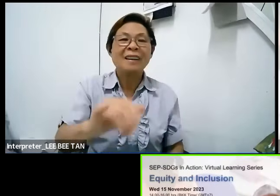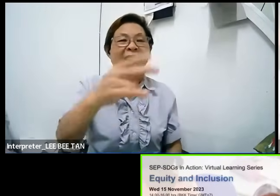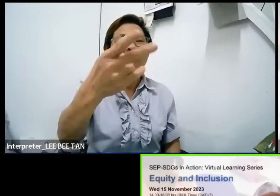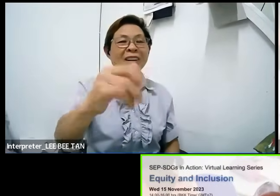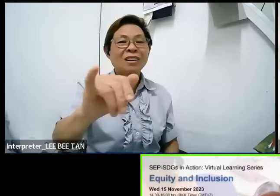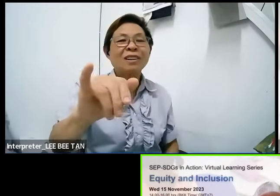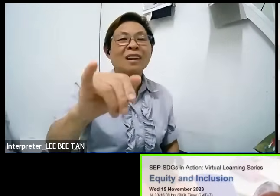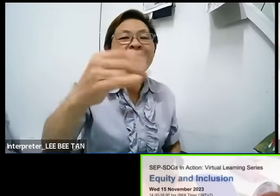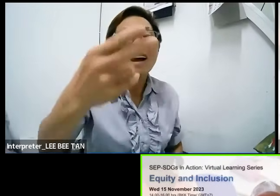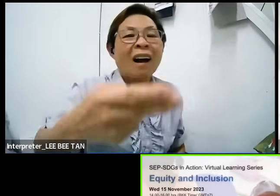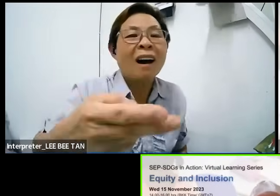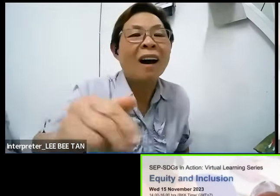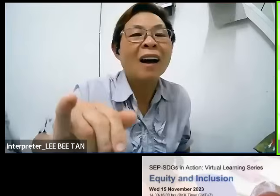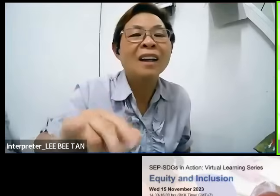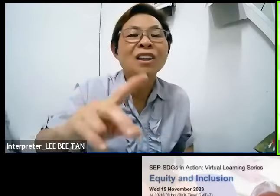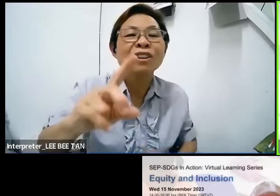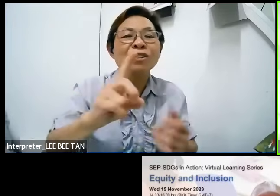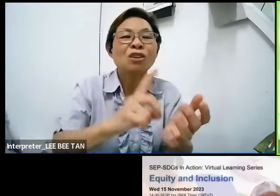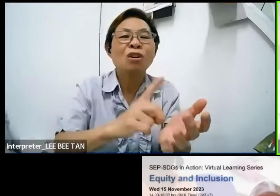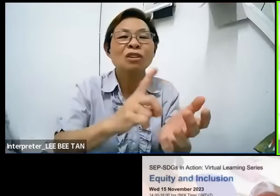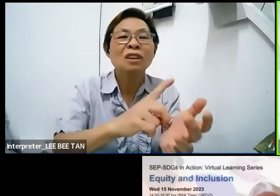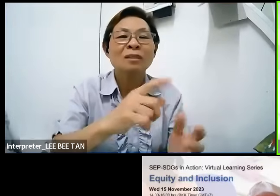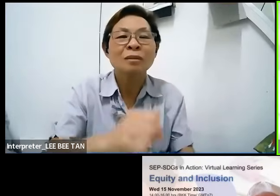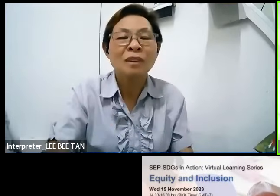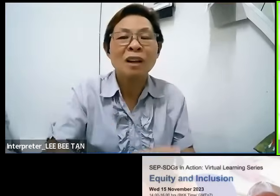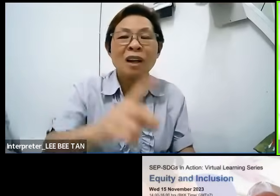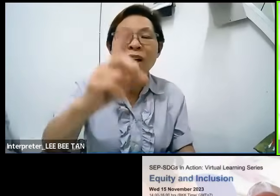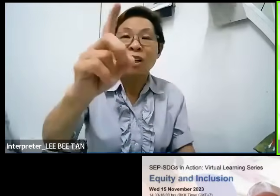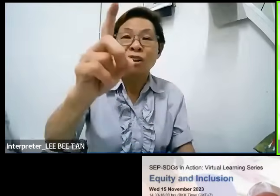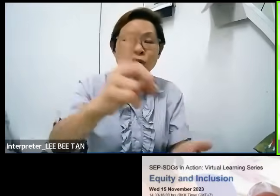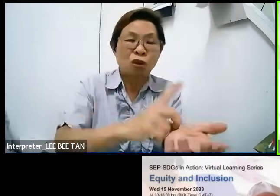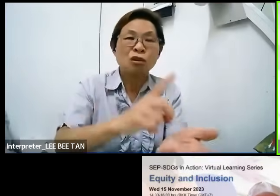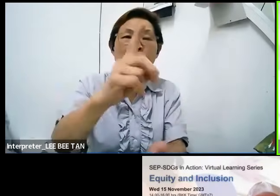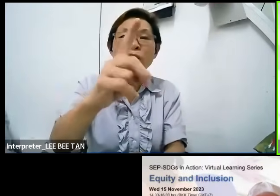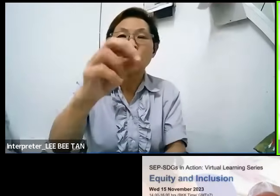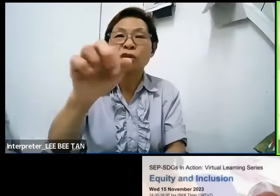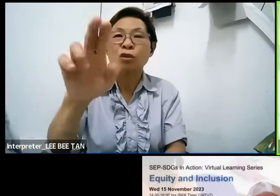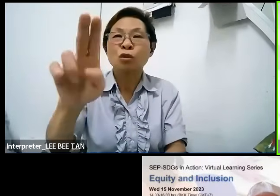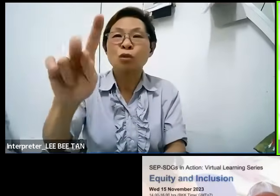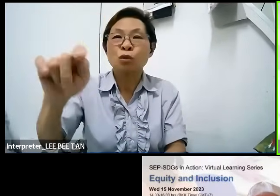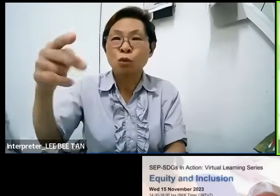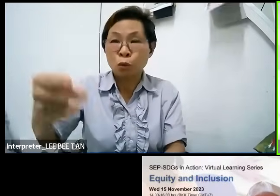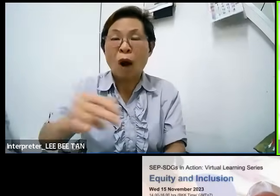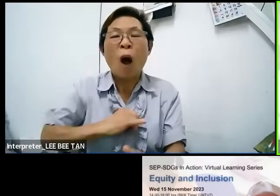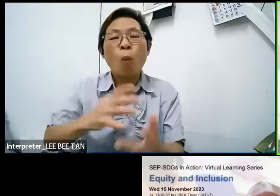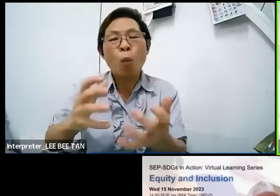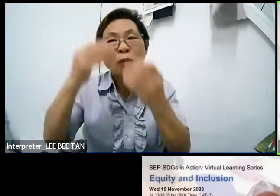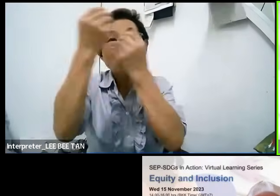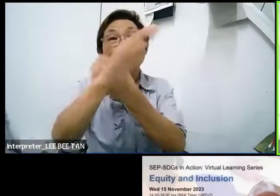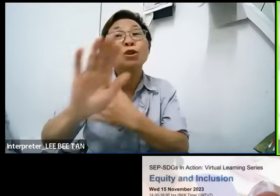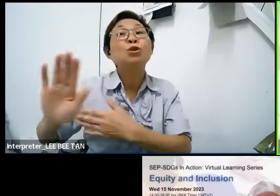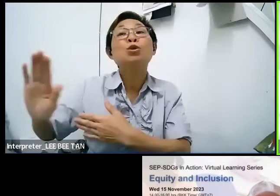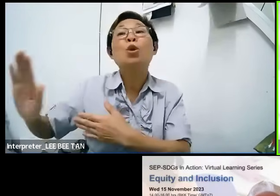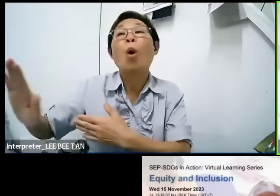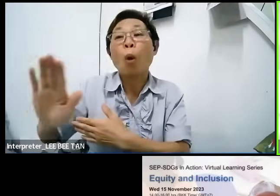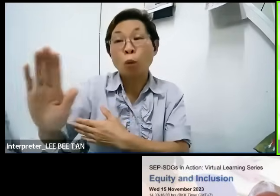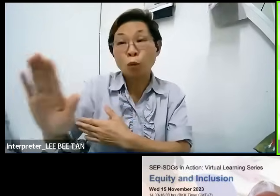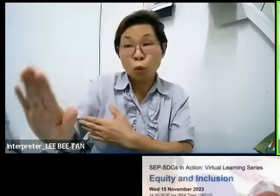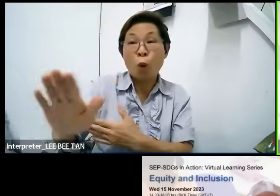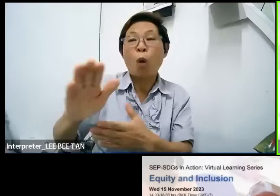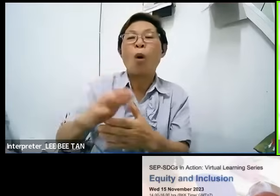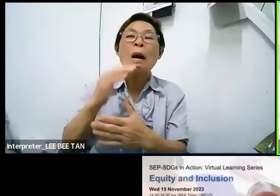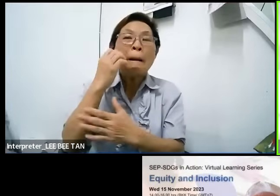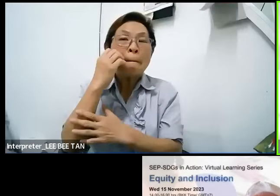how are you? Dr. Dhruv, I would like to share on how your expertise